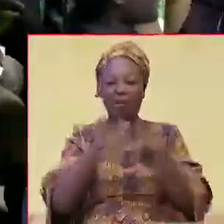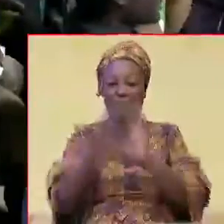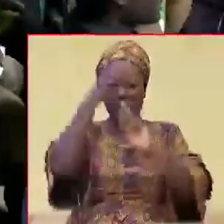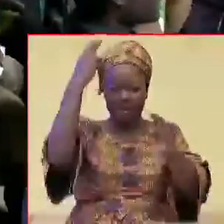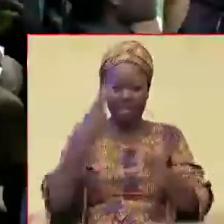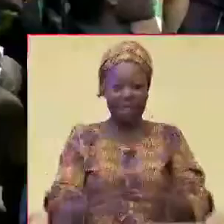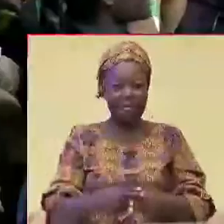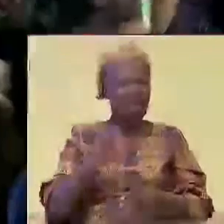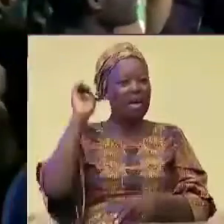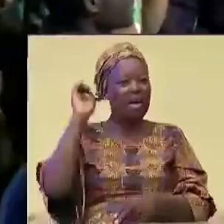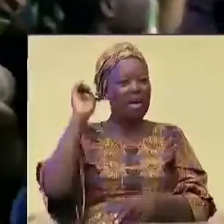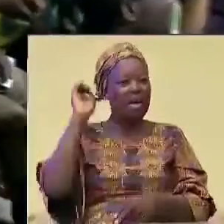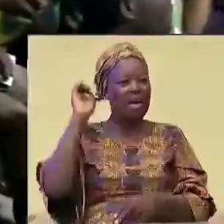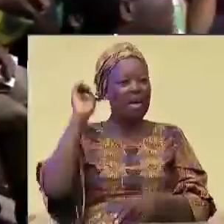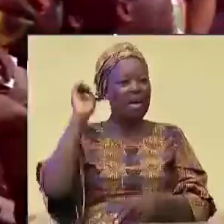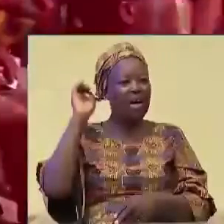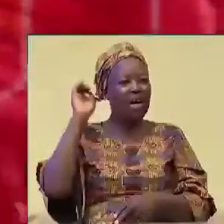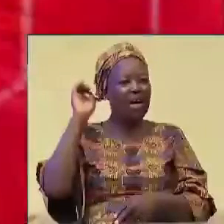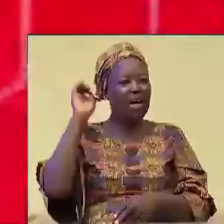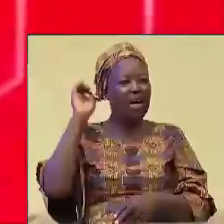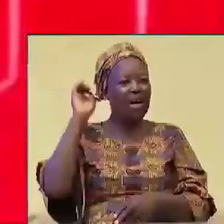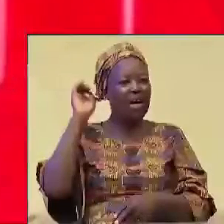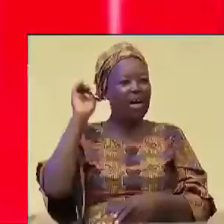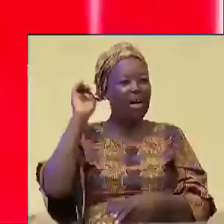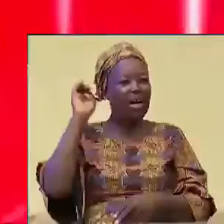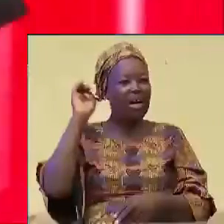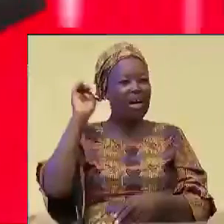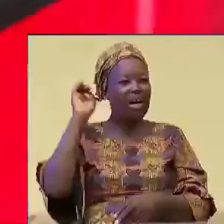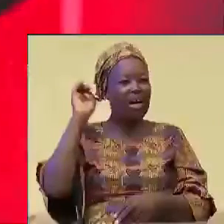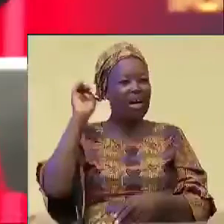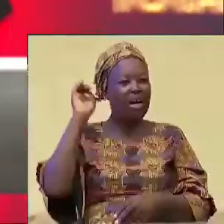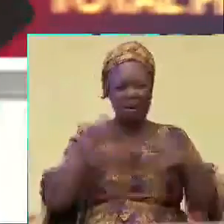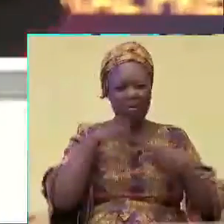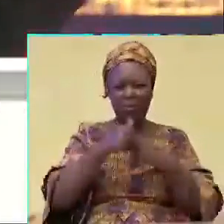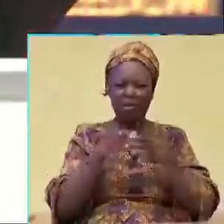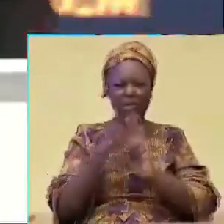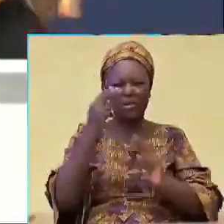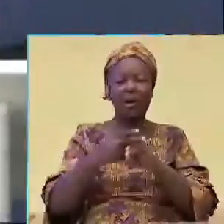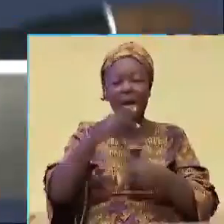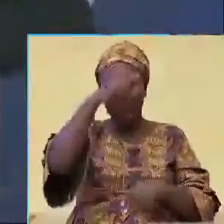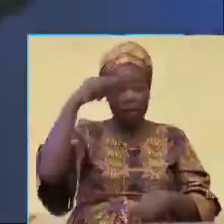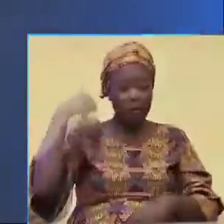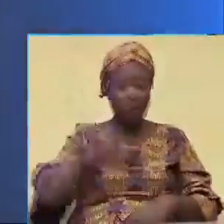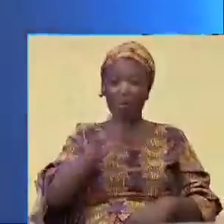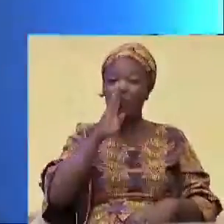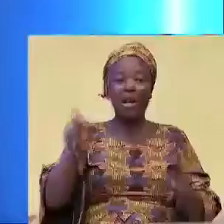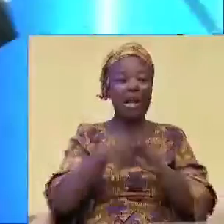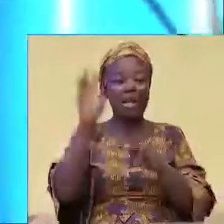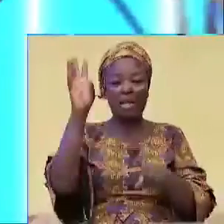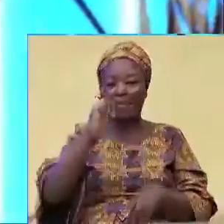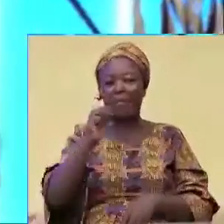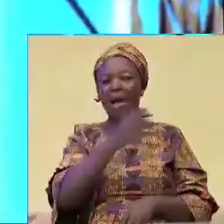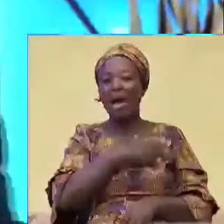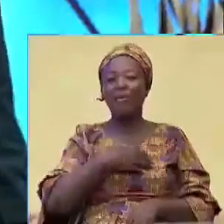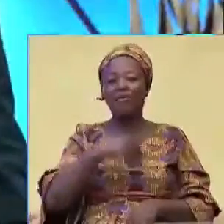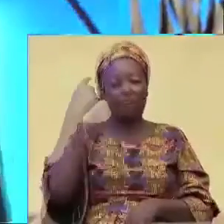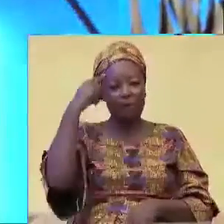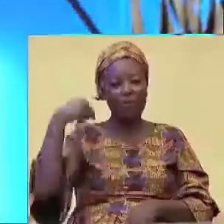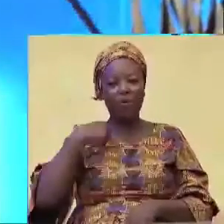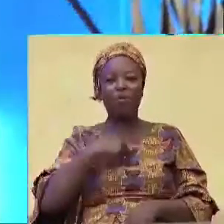have infirmity, you'll not have infirmity. We will be like him, for we shall see